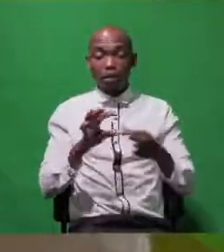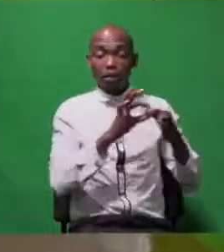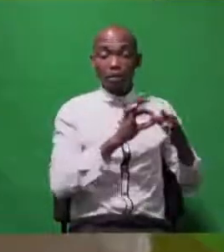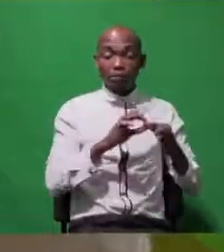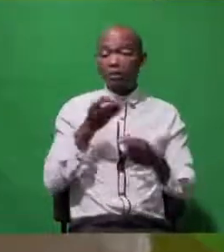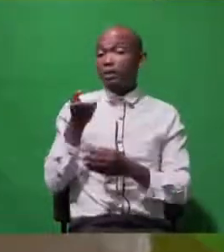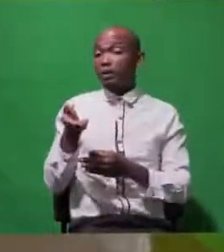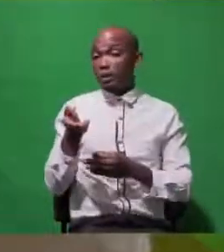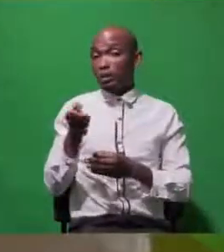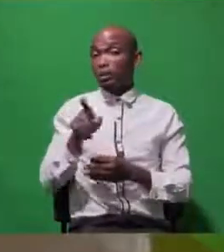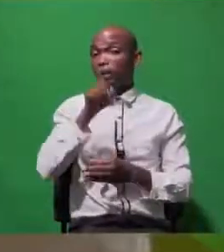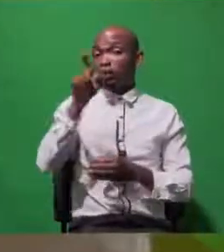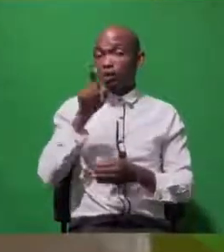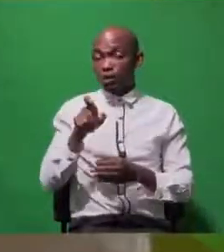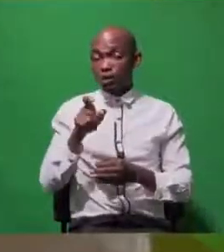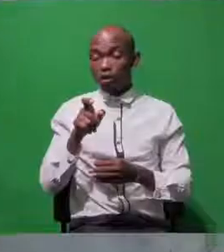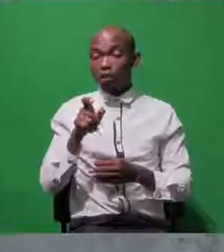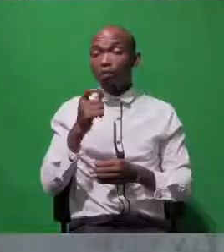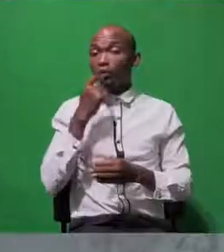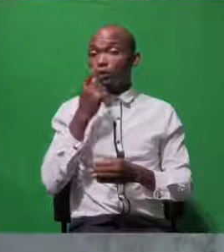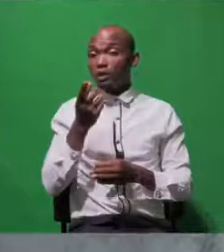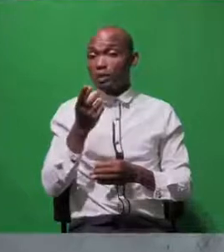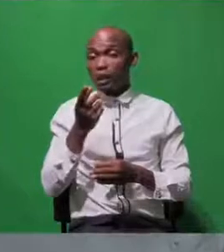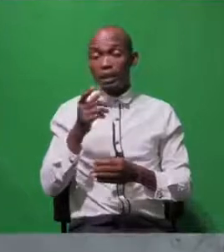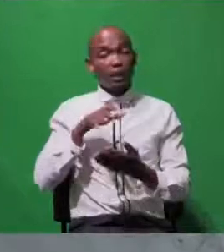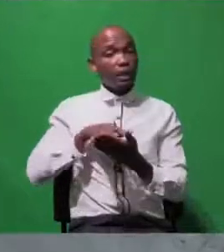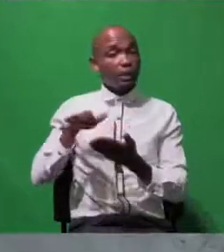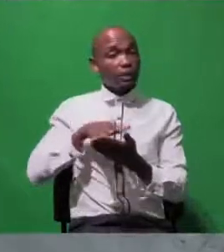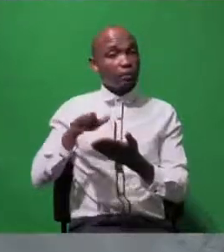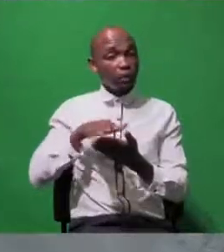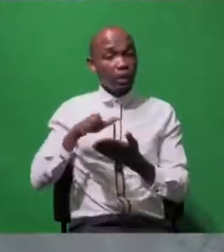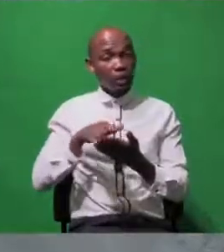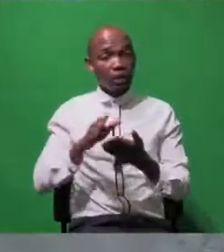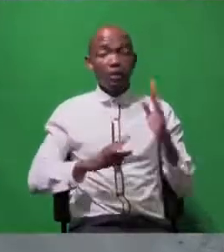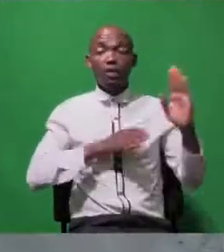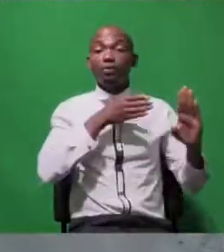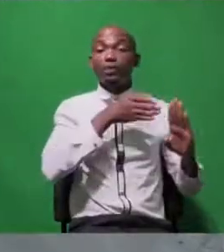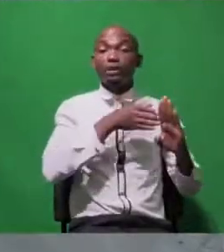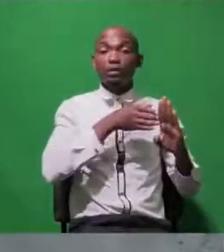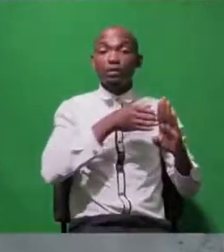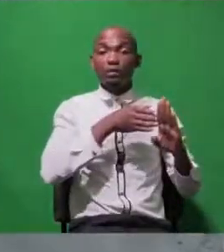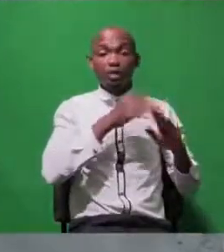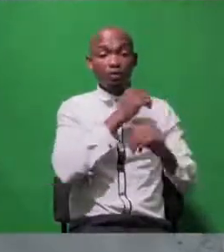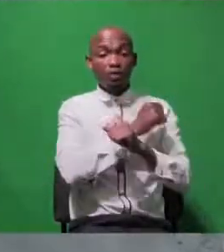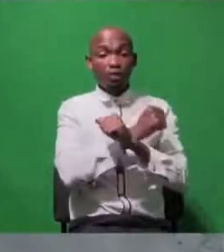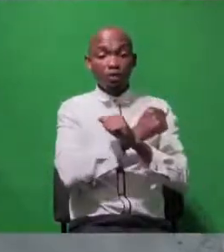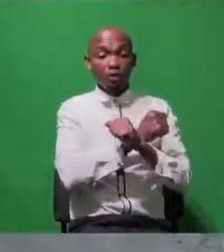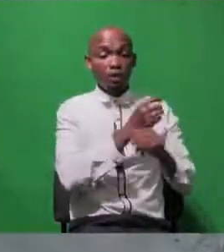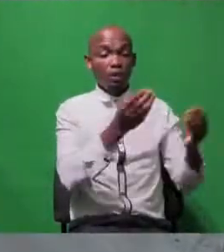question. Says, explain the objectives of colonial